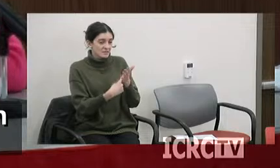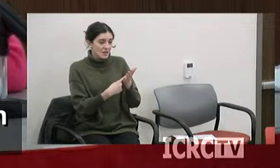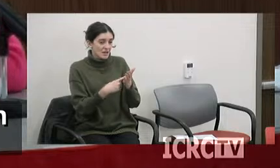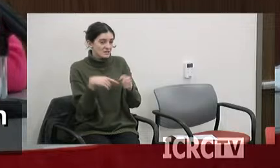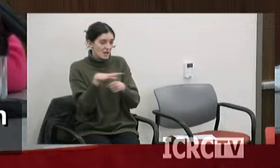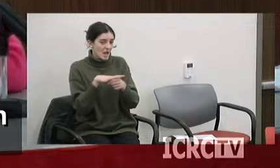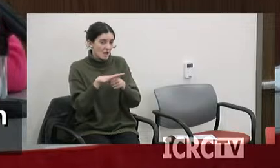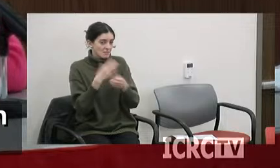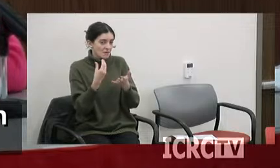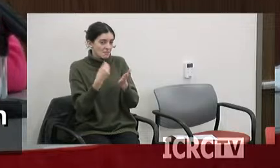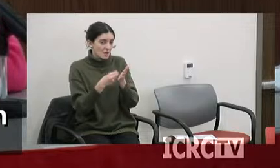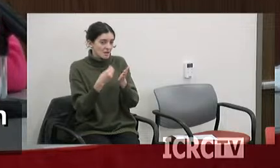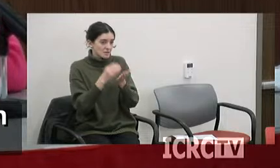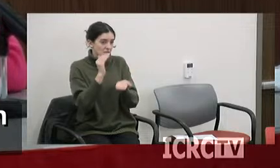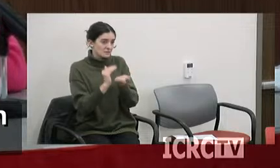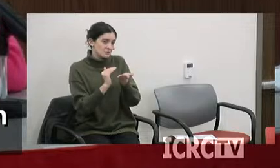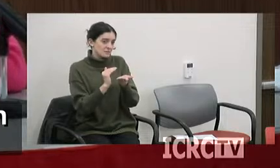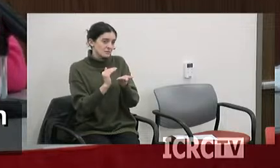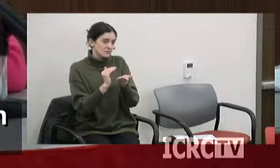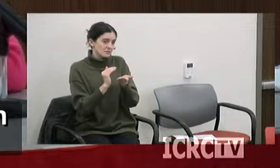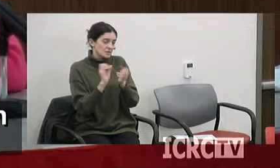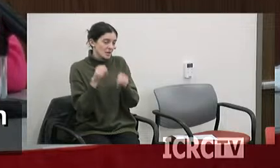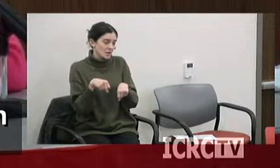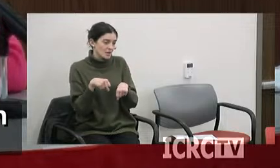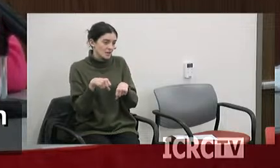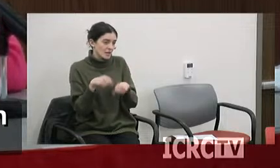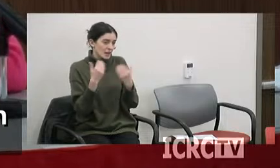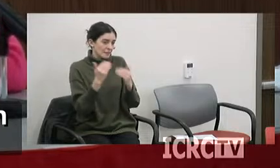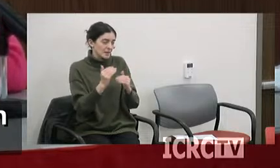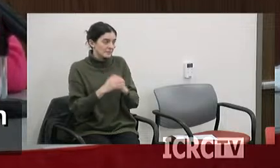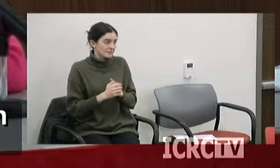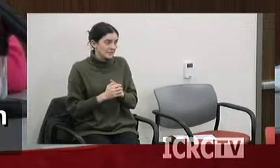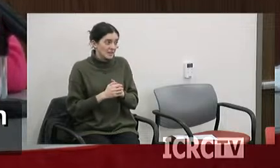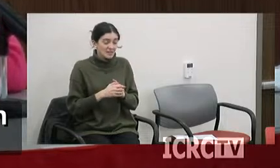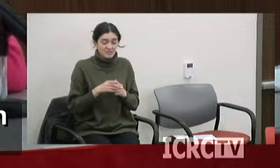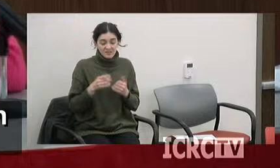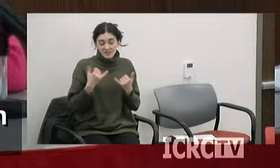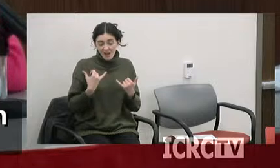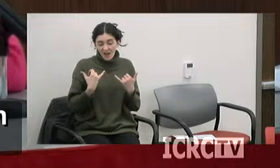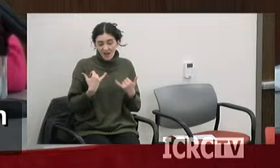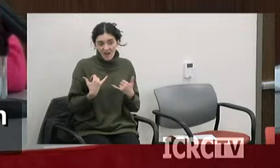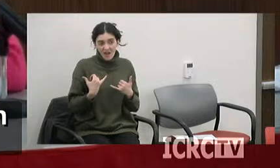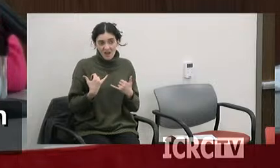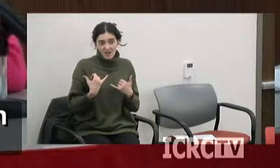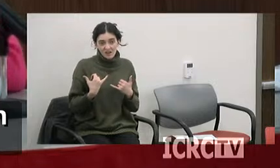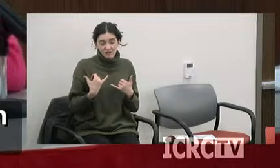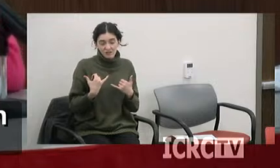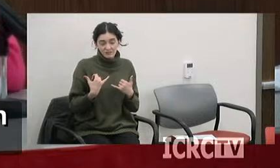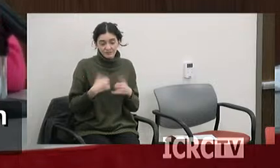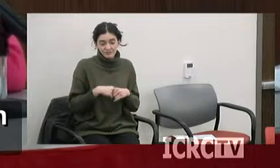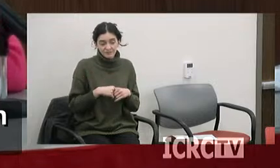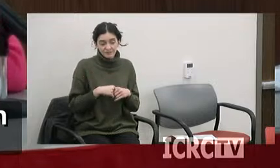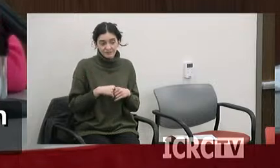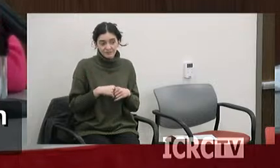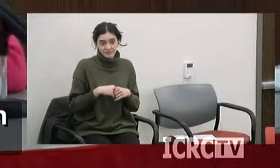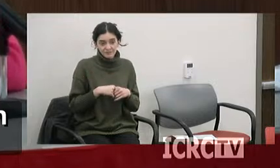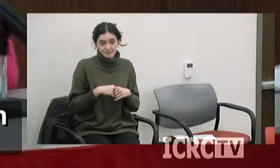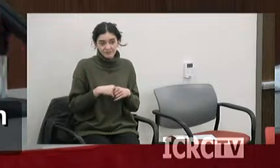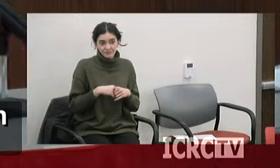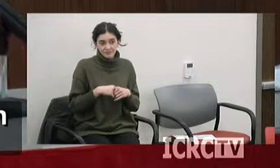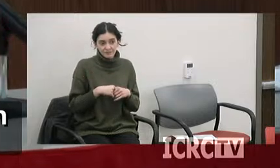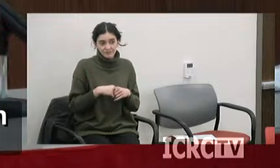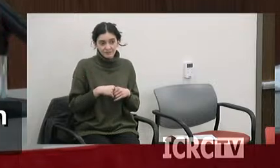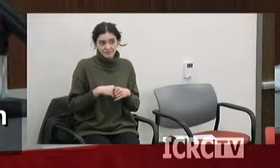teacher's perspective, right now in the current climate, from the top down, there doesn't seem to be very much worry about